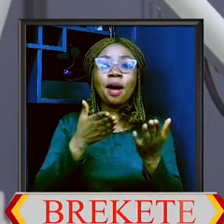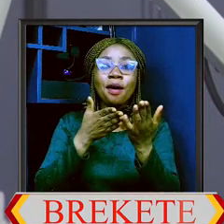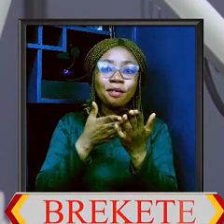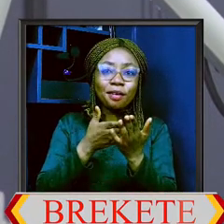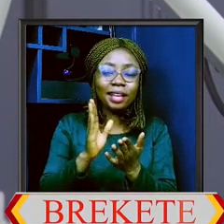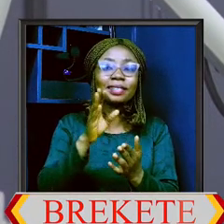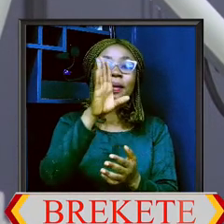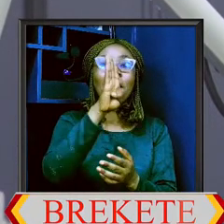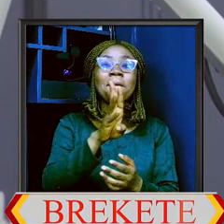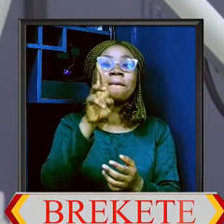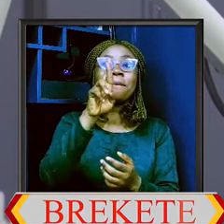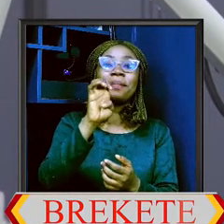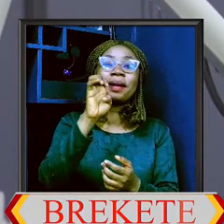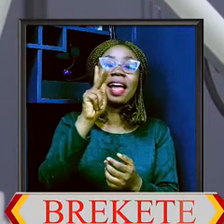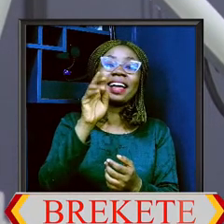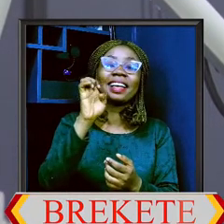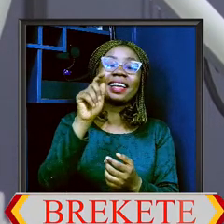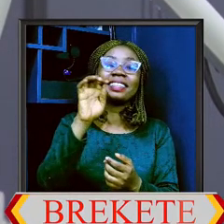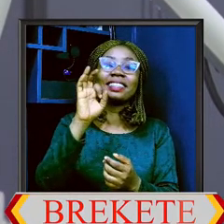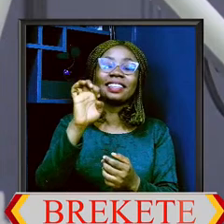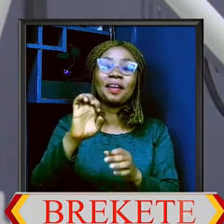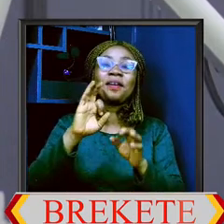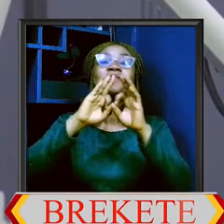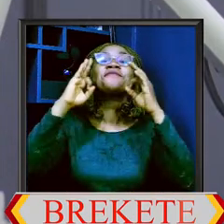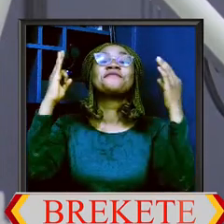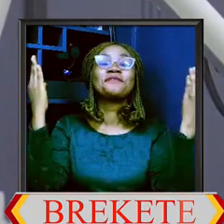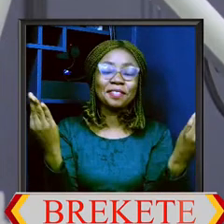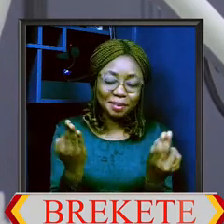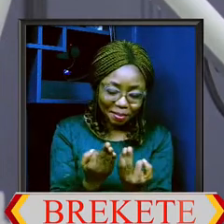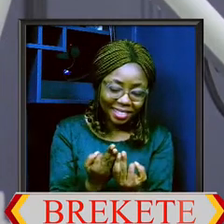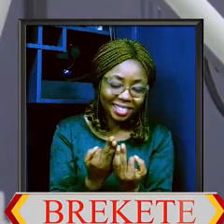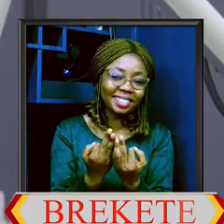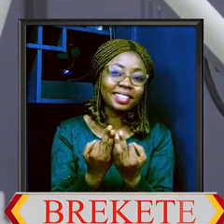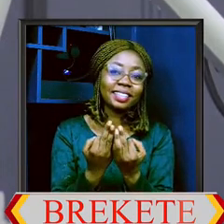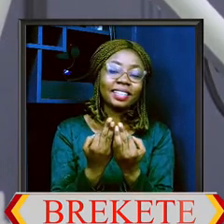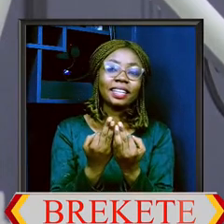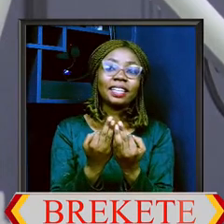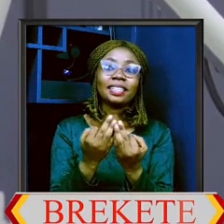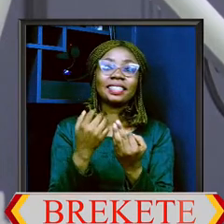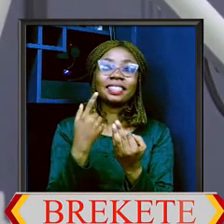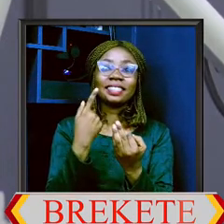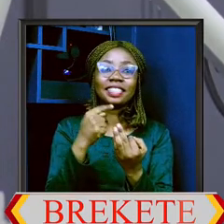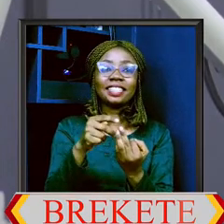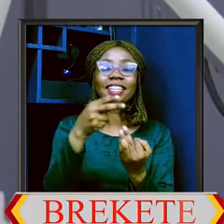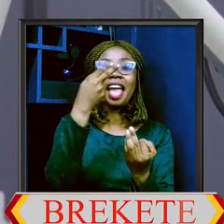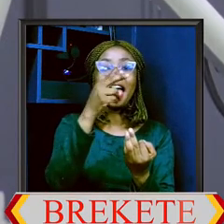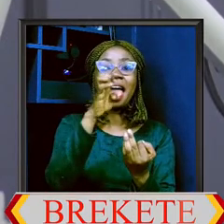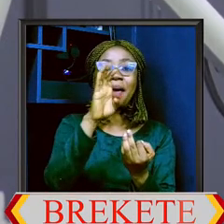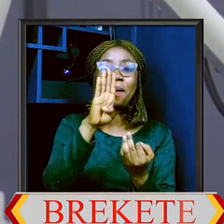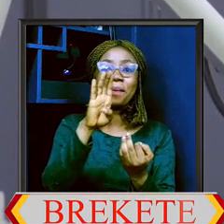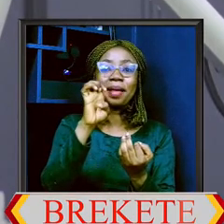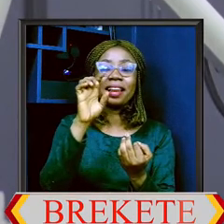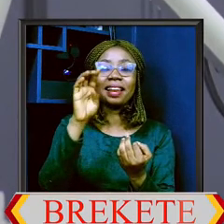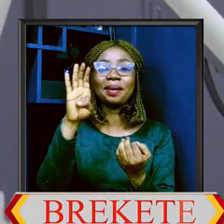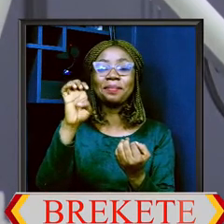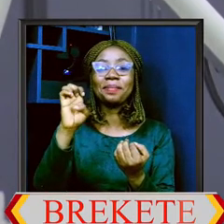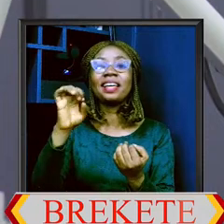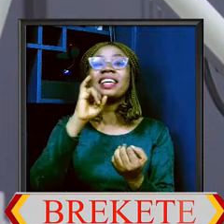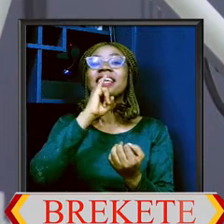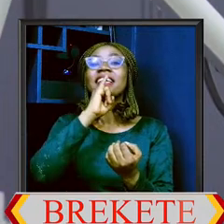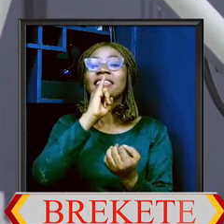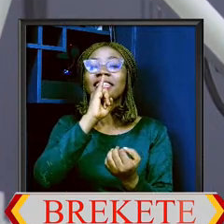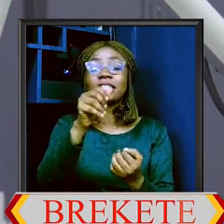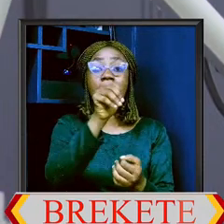Breet family family better the hbe is a slogan and